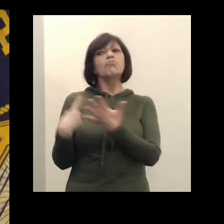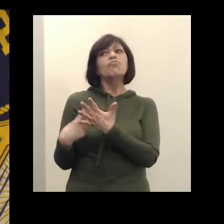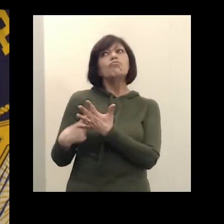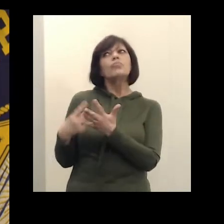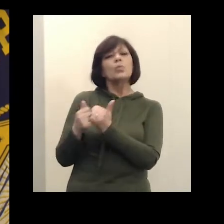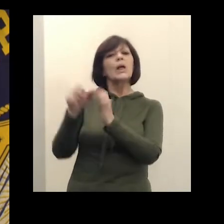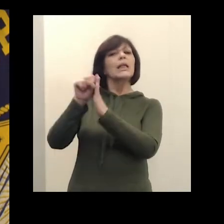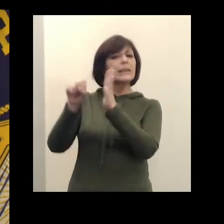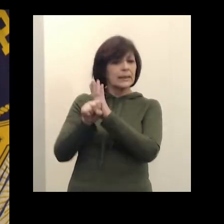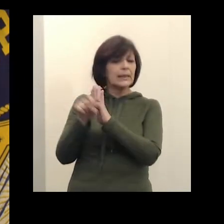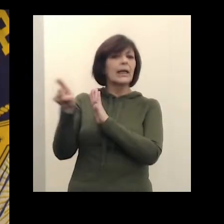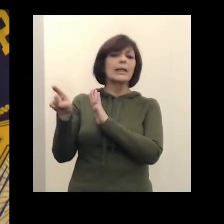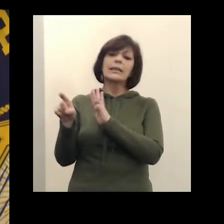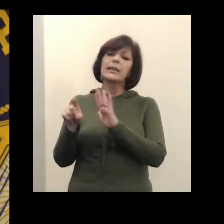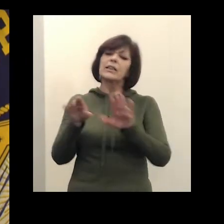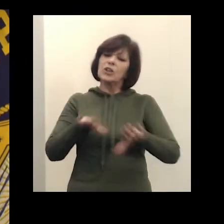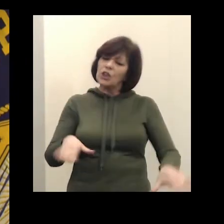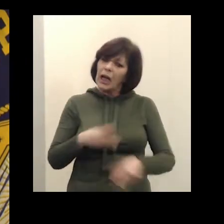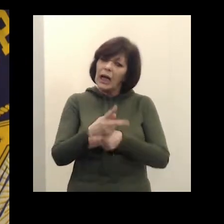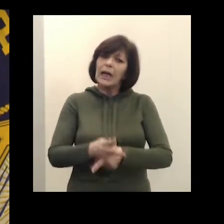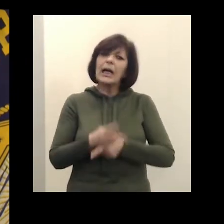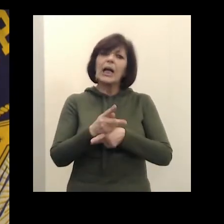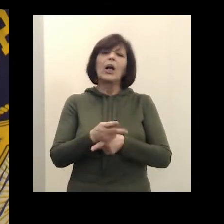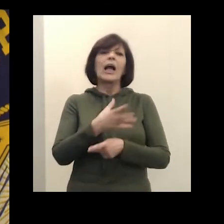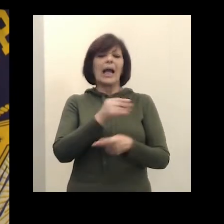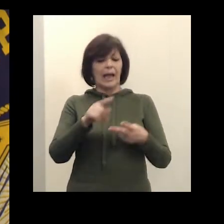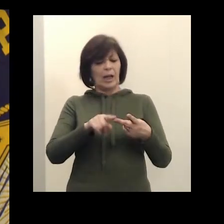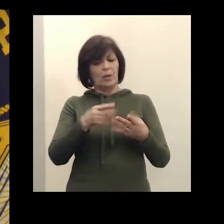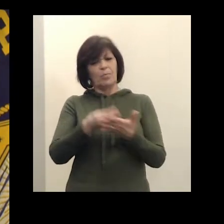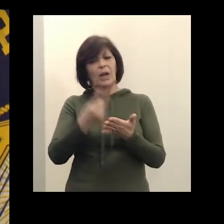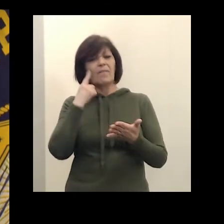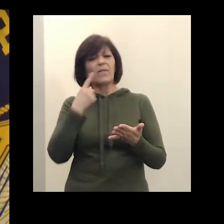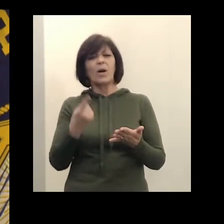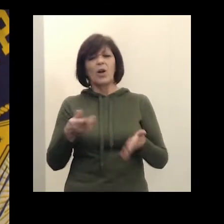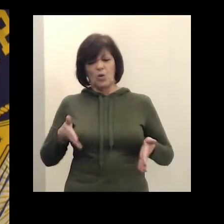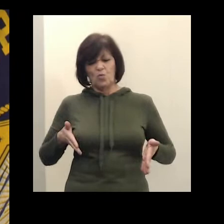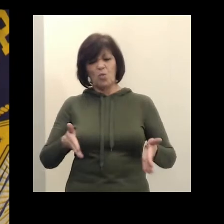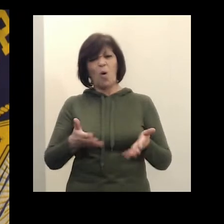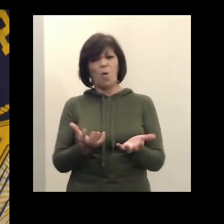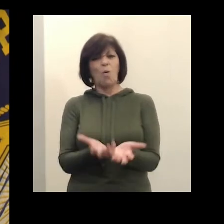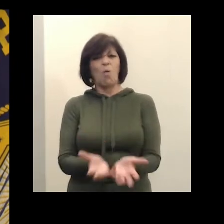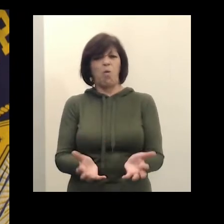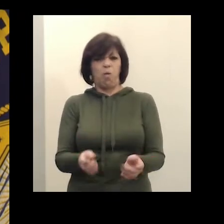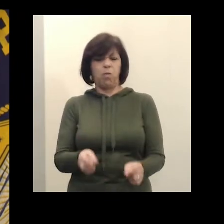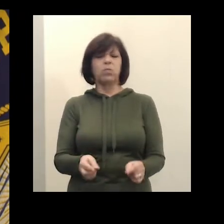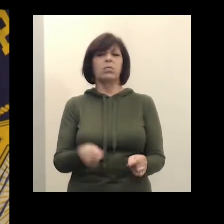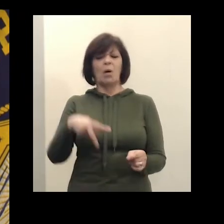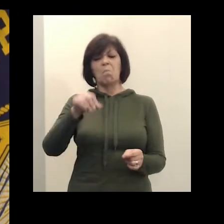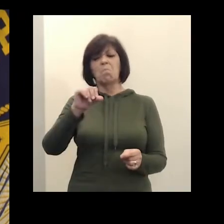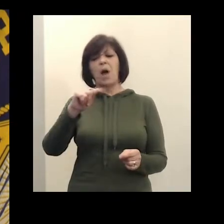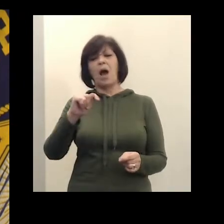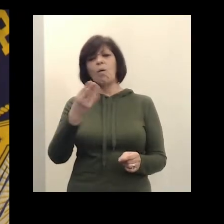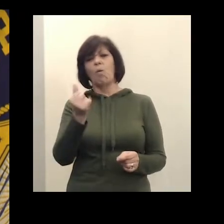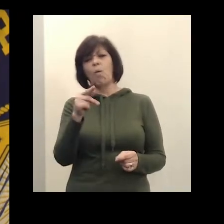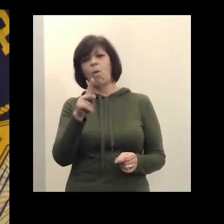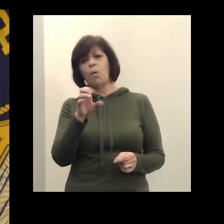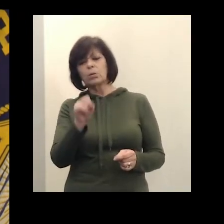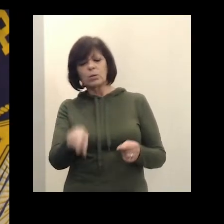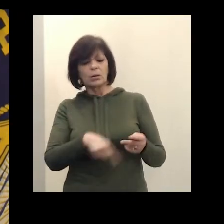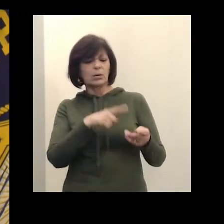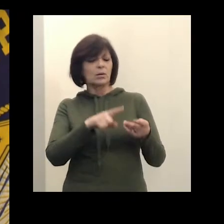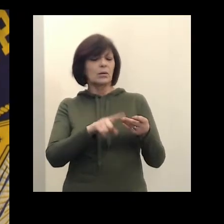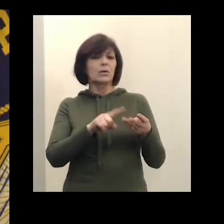counties. Talked about the $1 billion for potholes. There's also some really important things that were announced with regards to